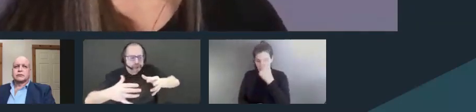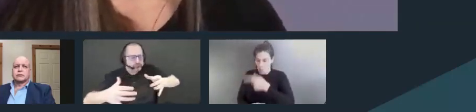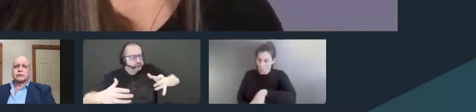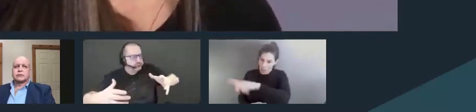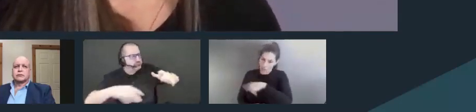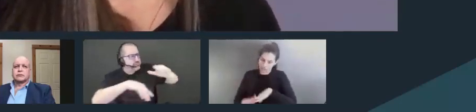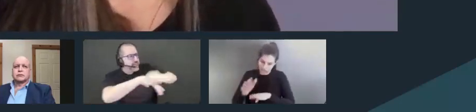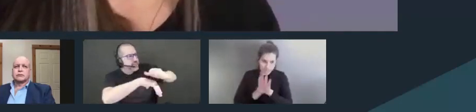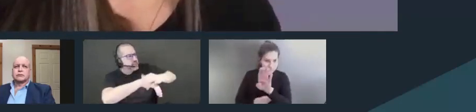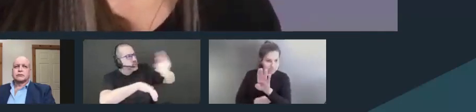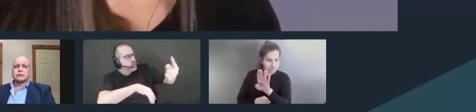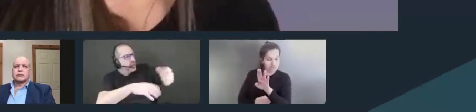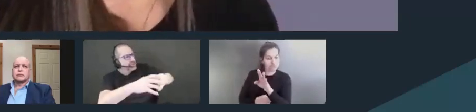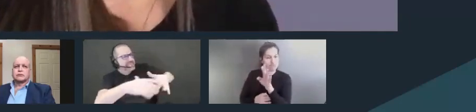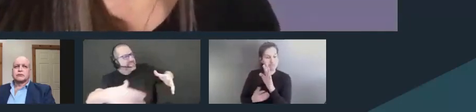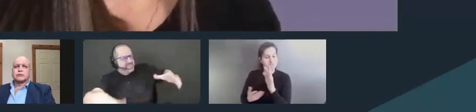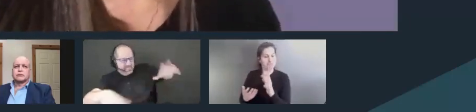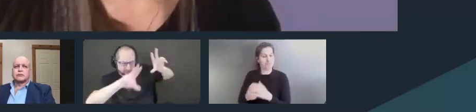other languages.